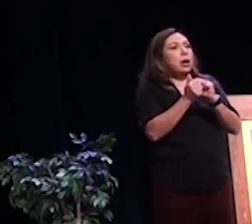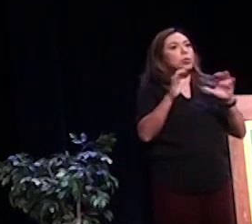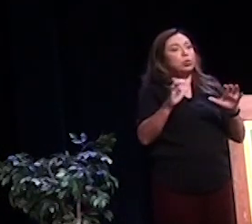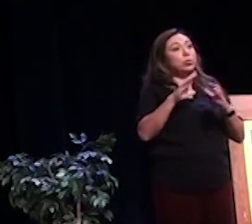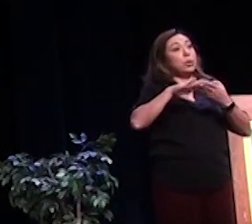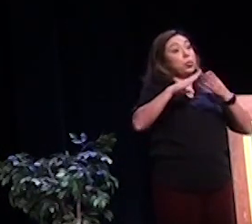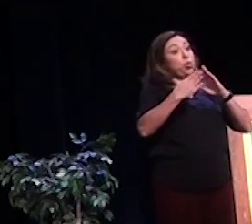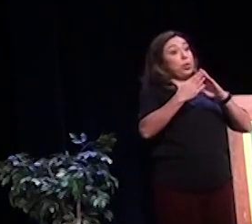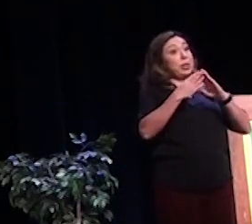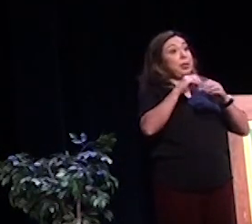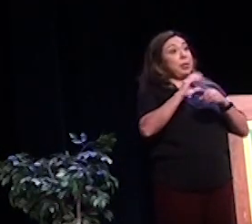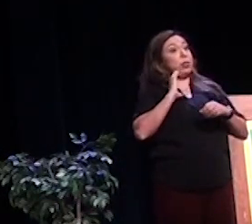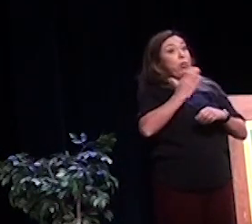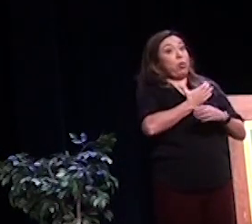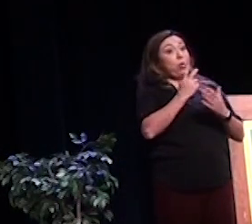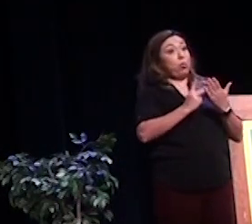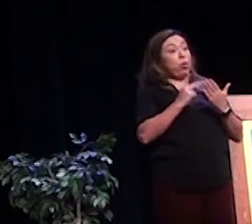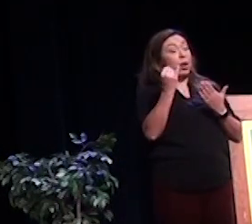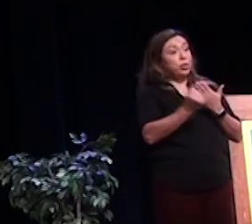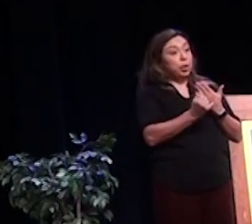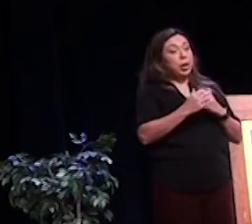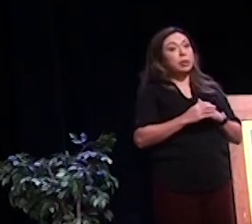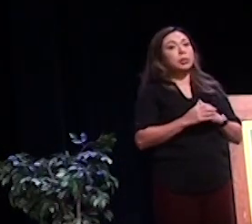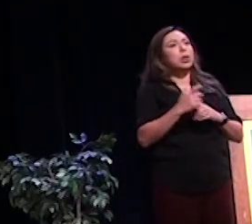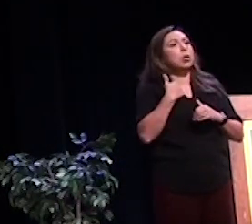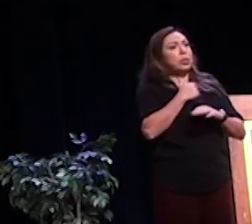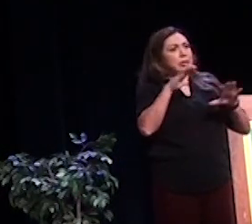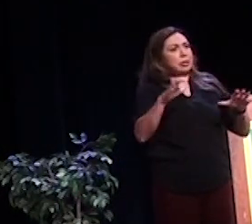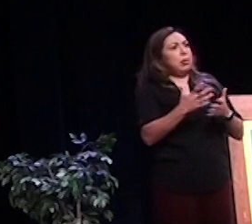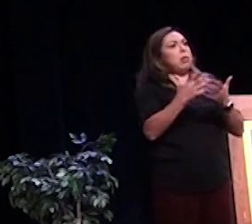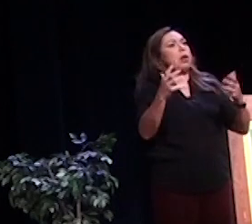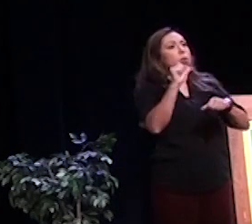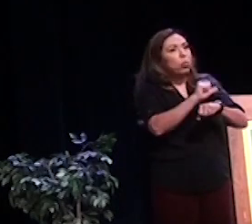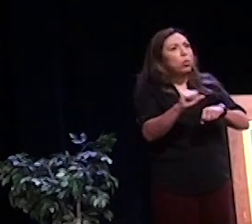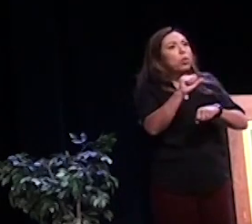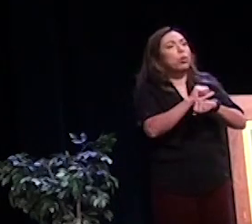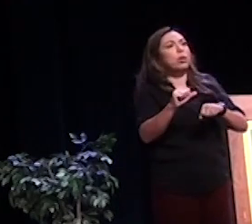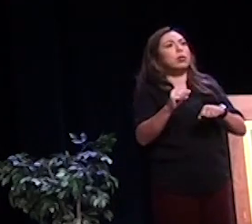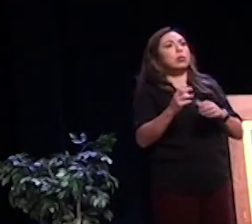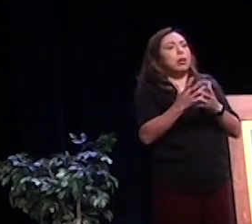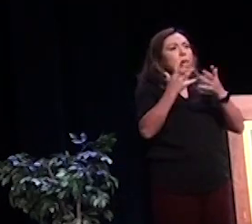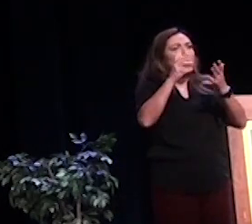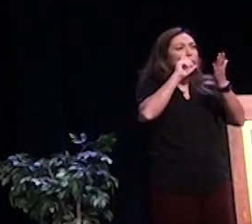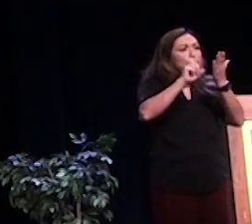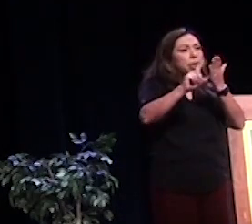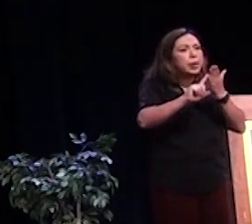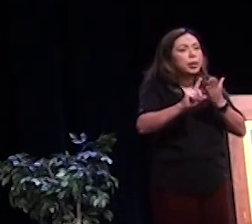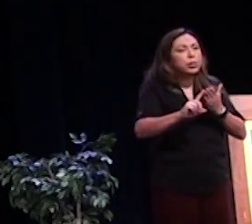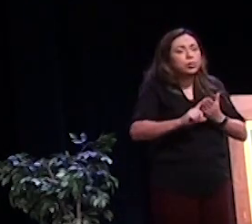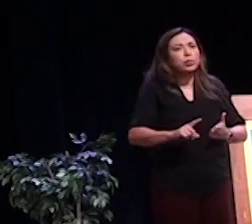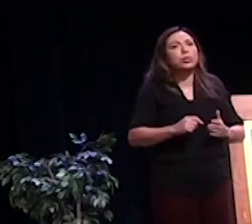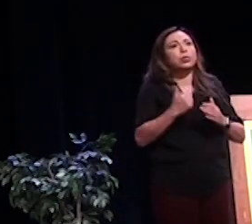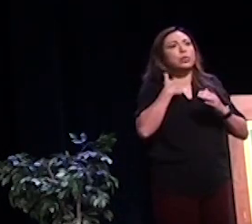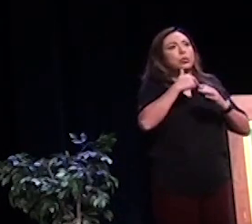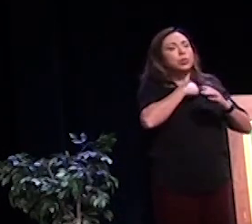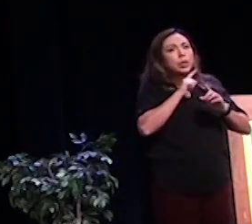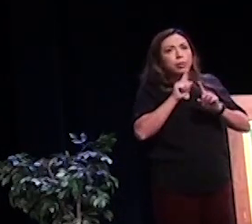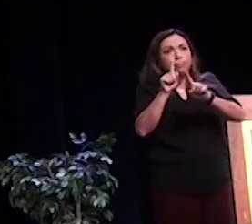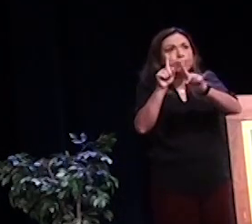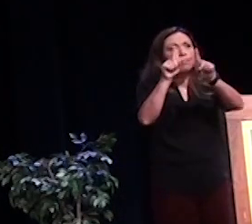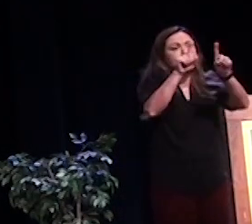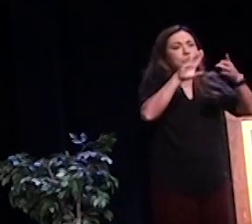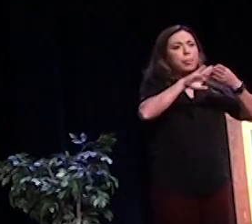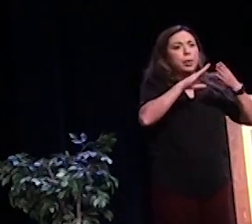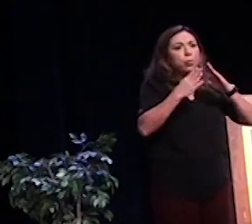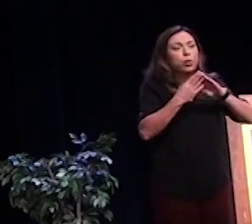our project, was that, we did a lot of work and a lot of research around going to the community